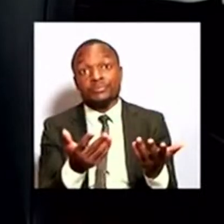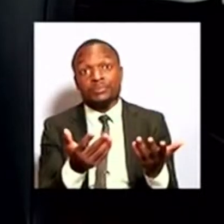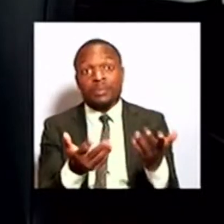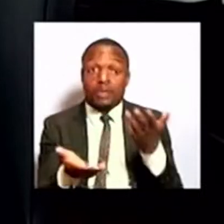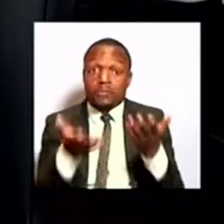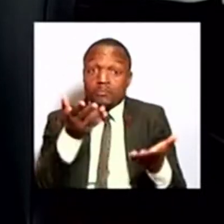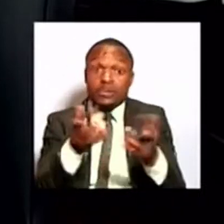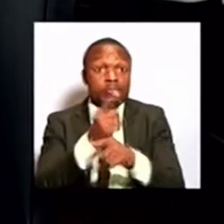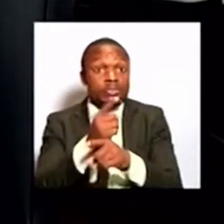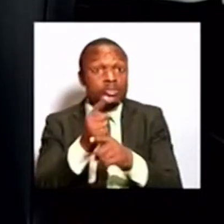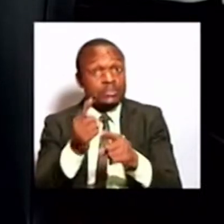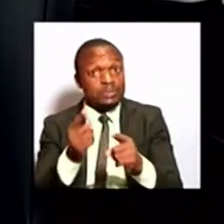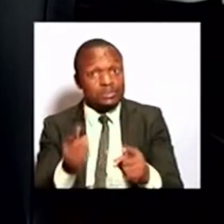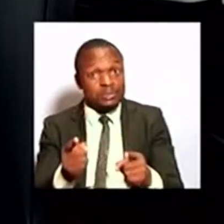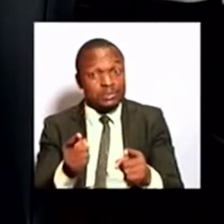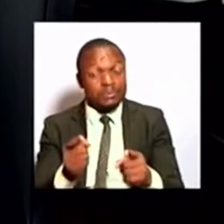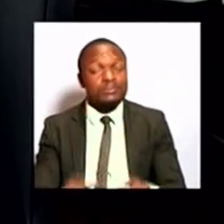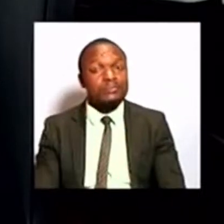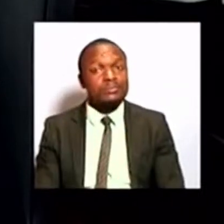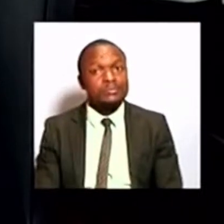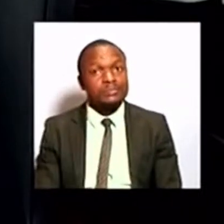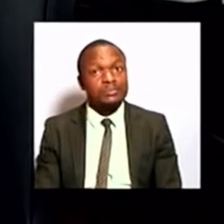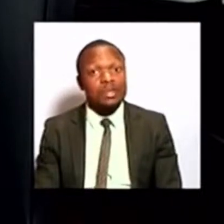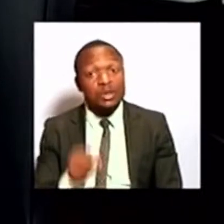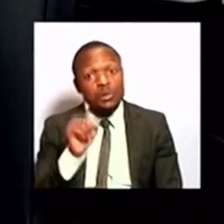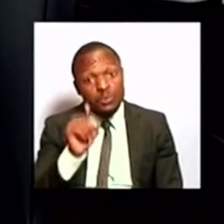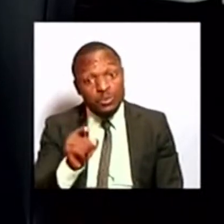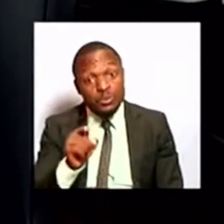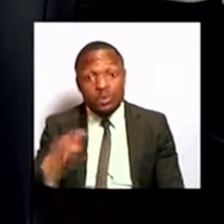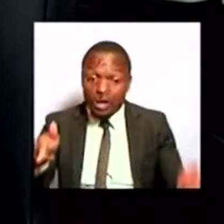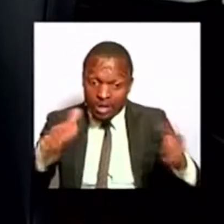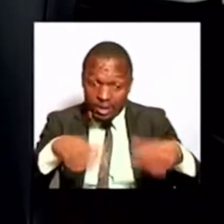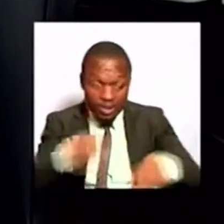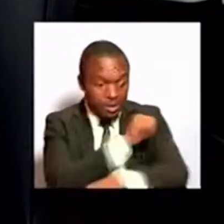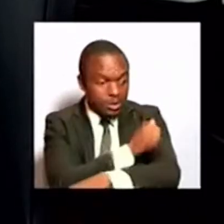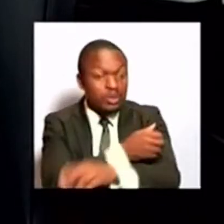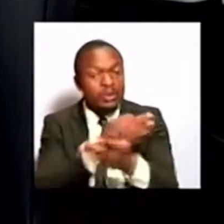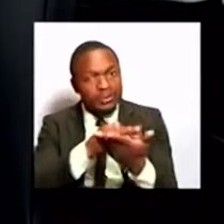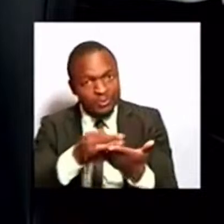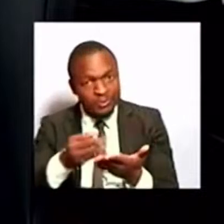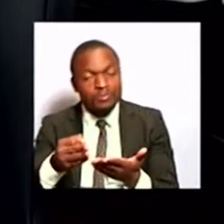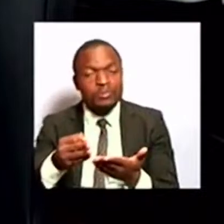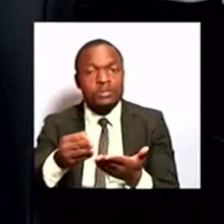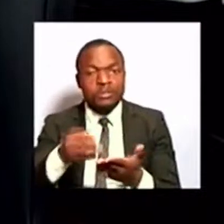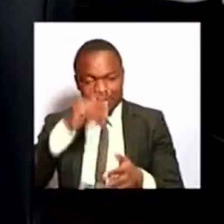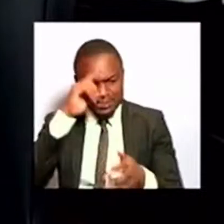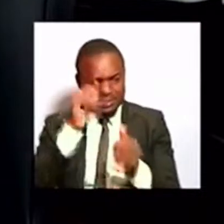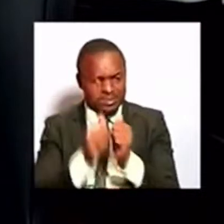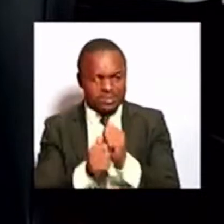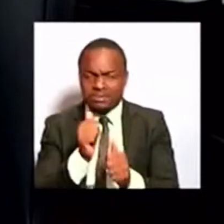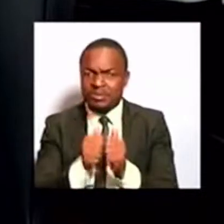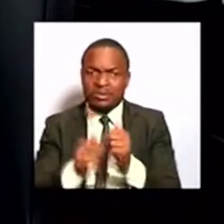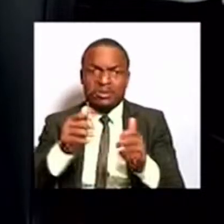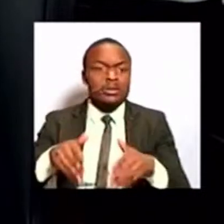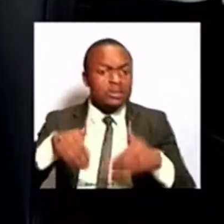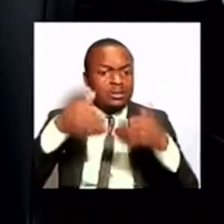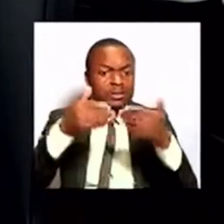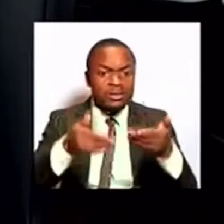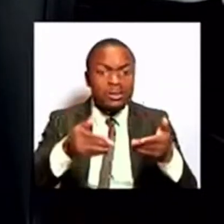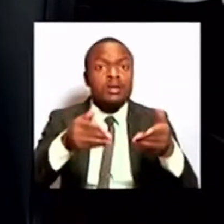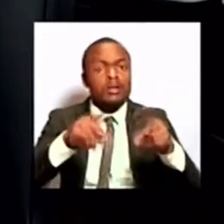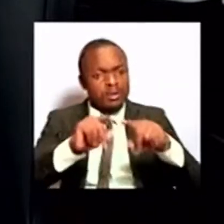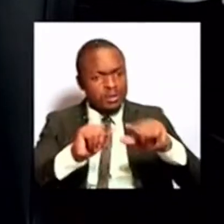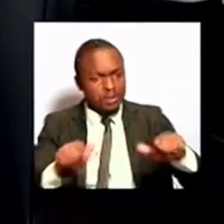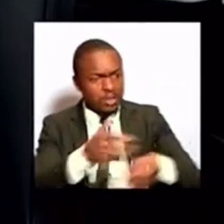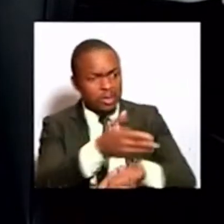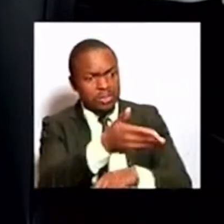Or it was just you as a local authority who failed to? Because you had already given out these plots to